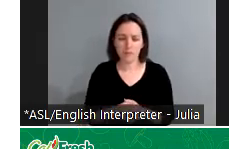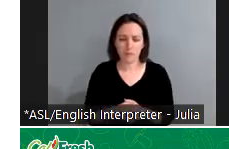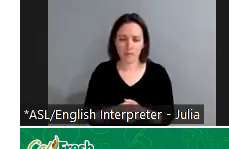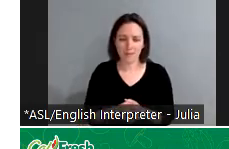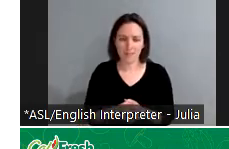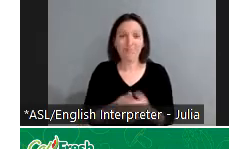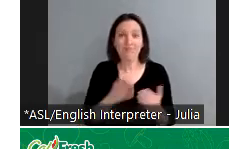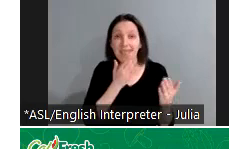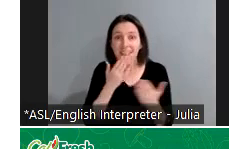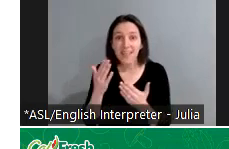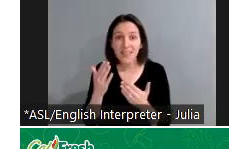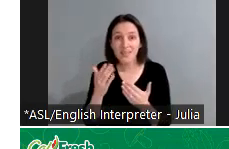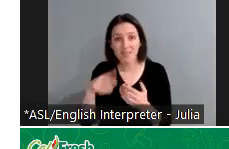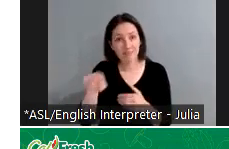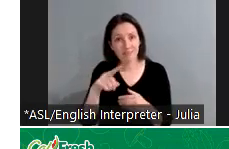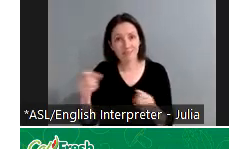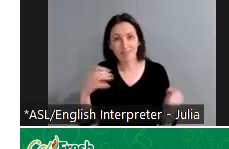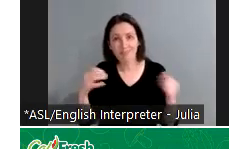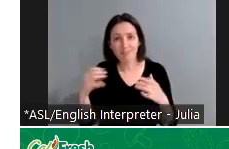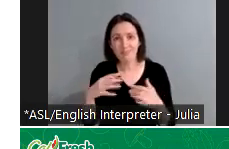Thank you everyone for your input.